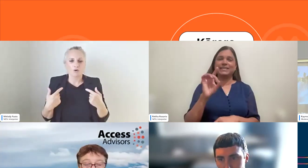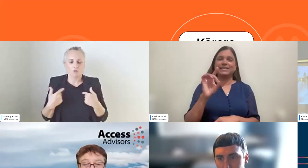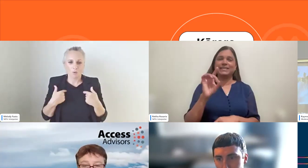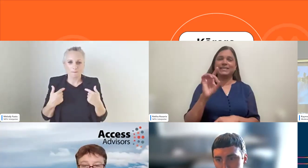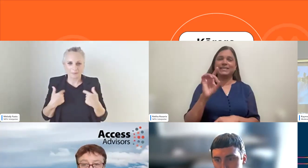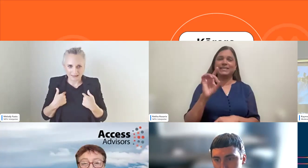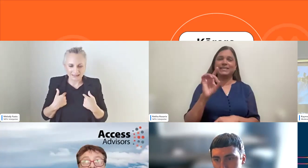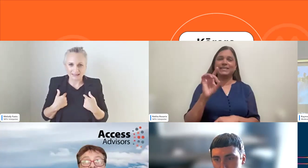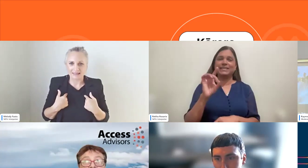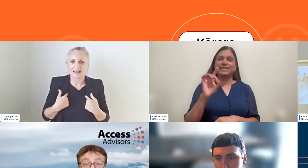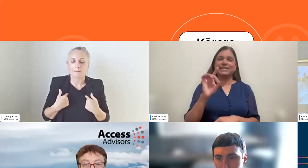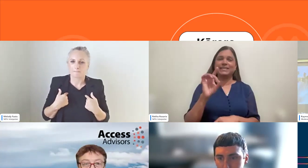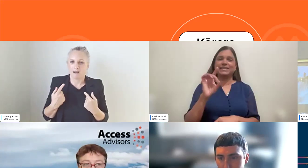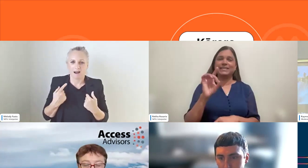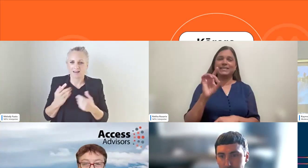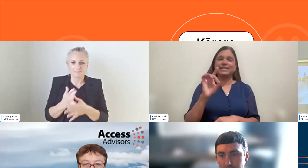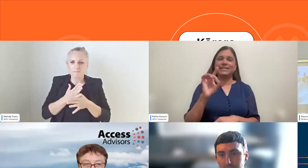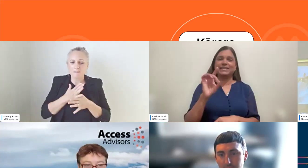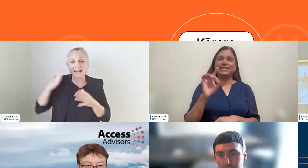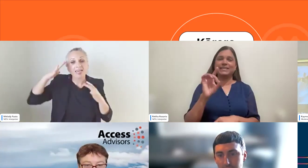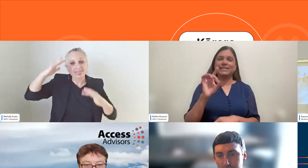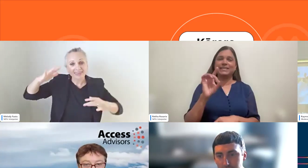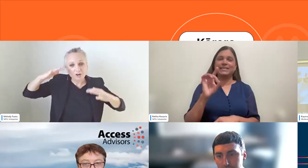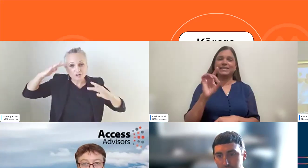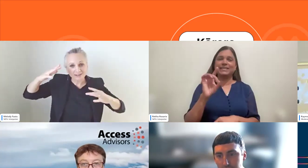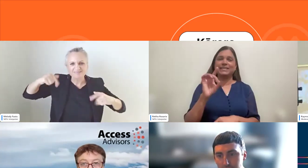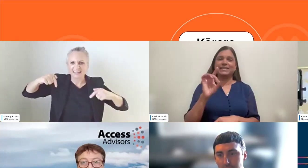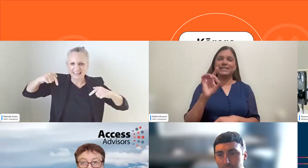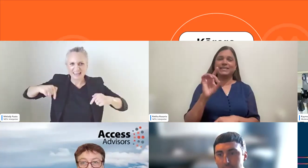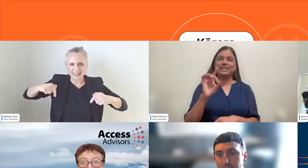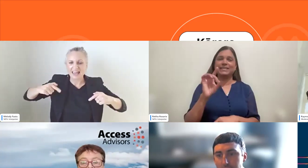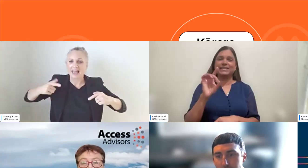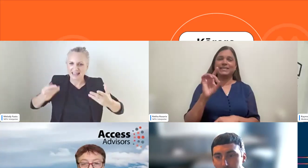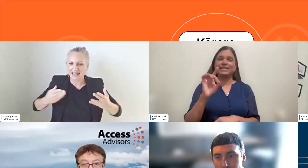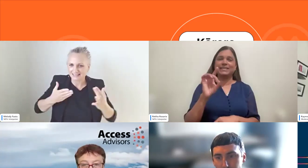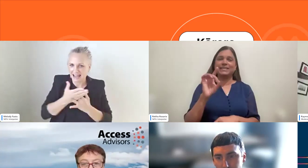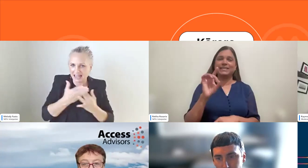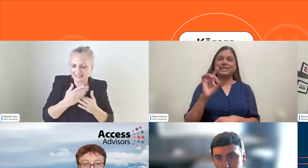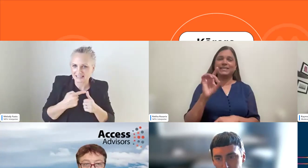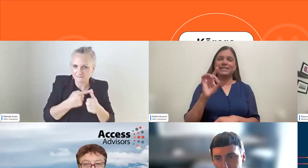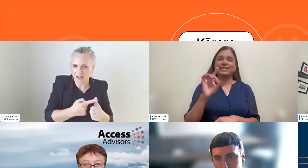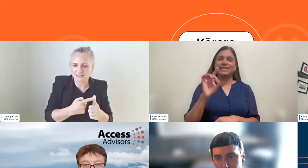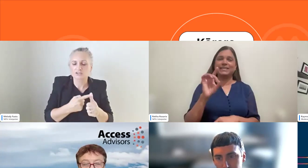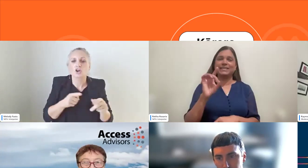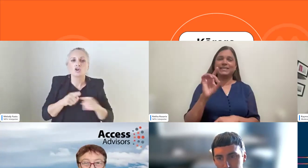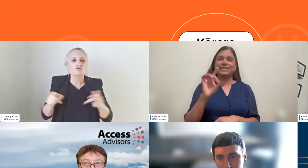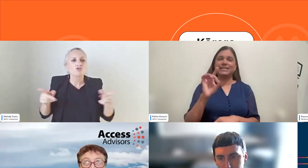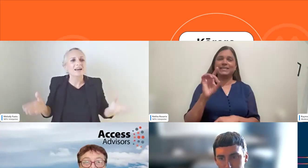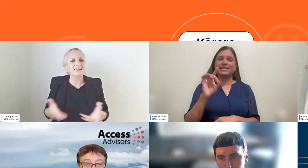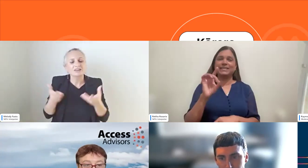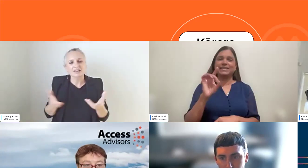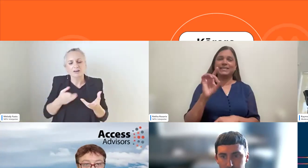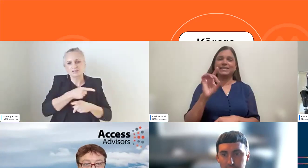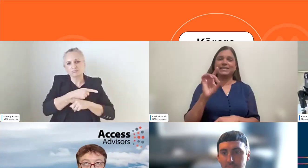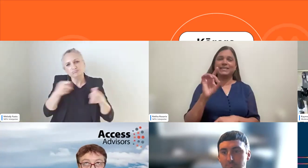Advisors is trying to help organizations include digital accessibility in